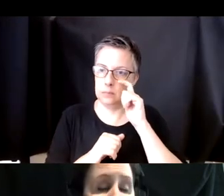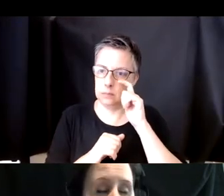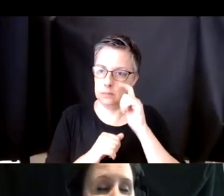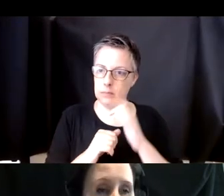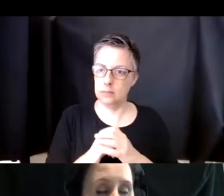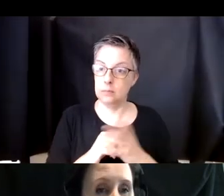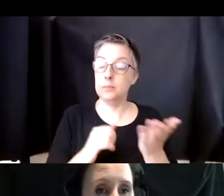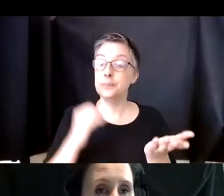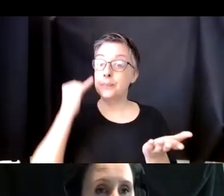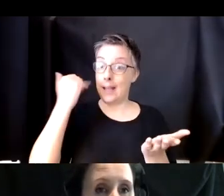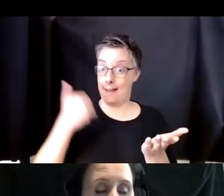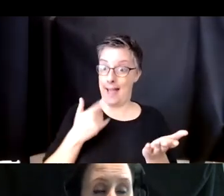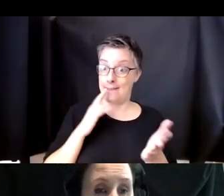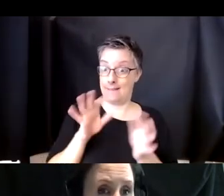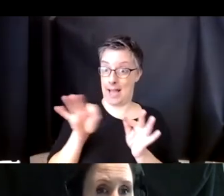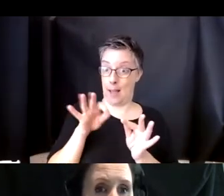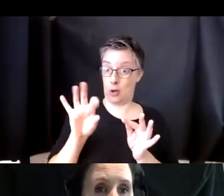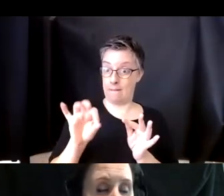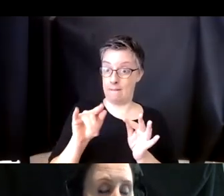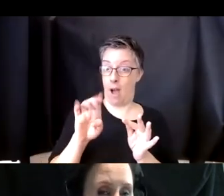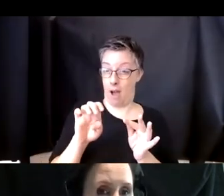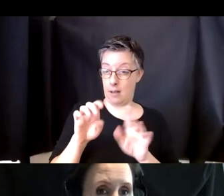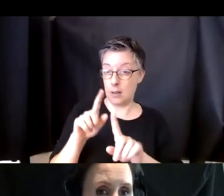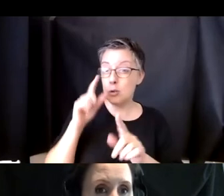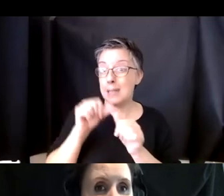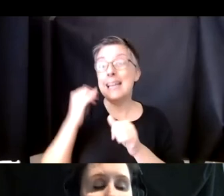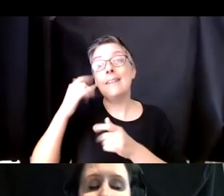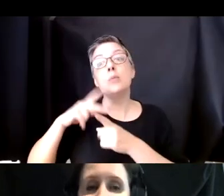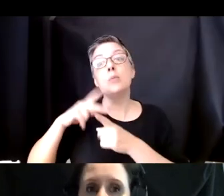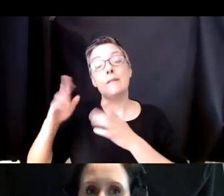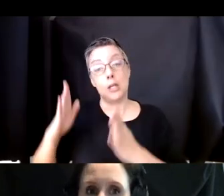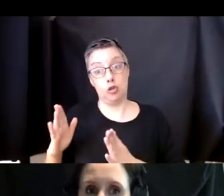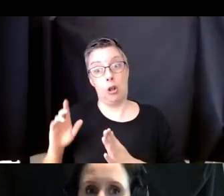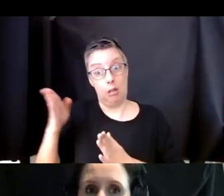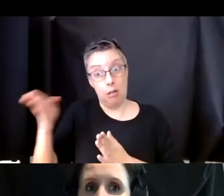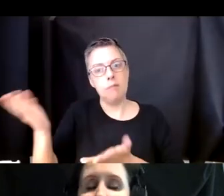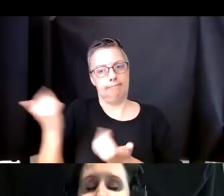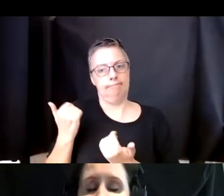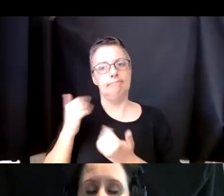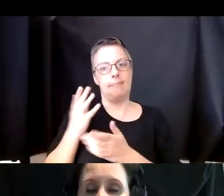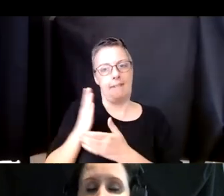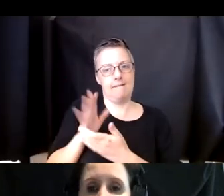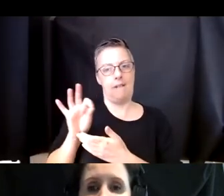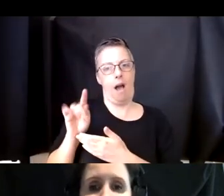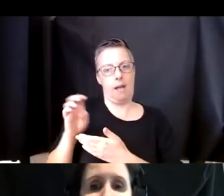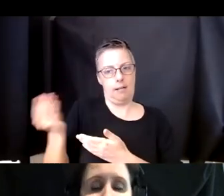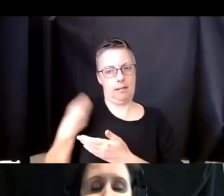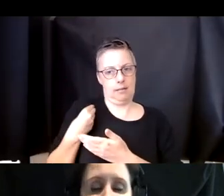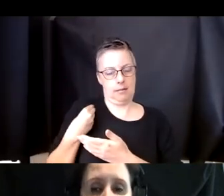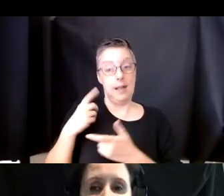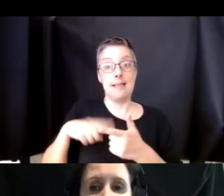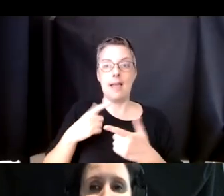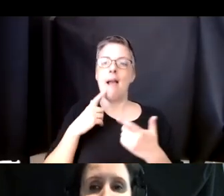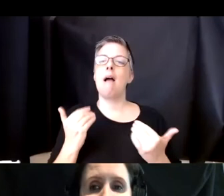if you have a caption file, such as, remember, if you have a professional captioner, get the caption file, and then you can go ahead and take